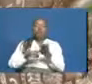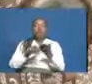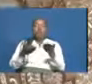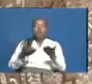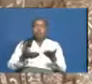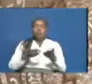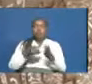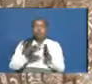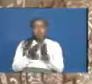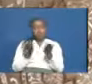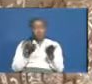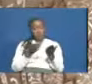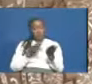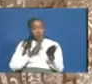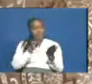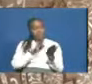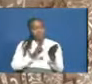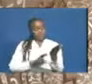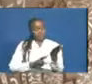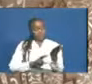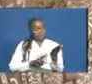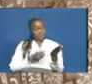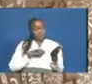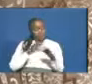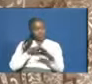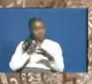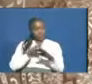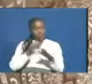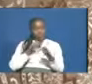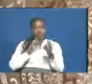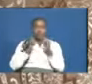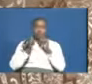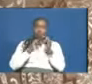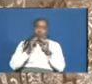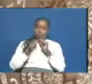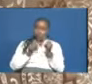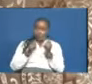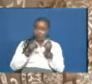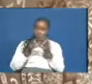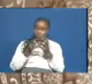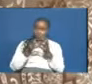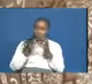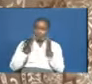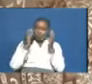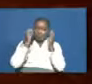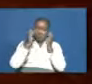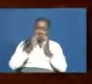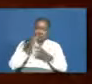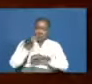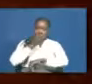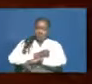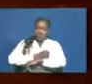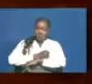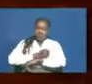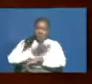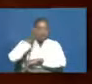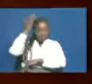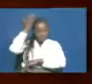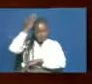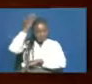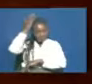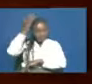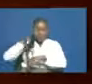I opened that letter, I saw that I'd been called for an interview at Kenyatta School of Nursing. I went for